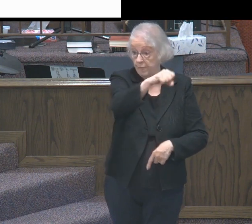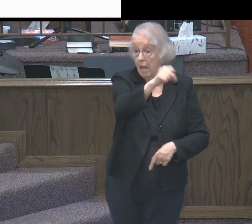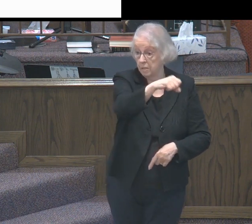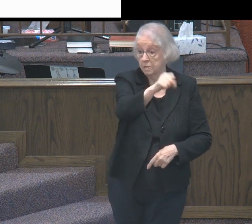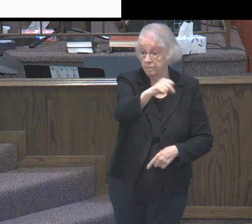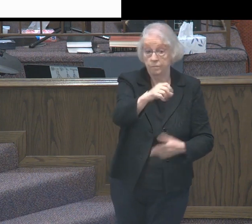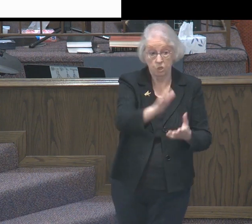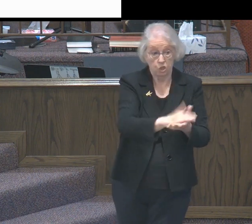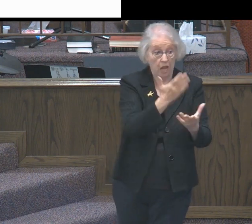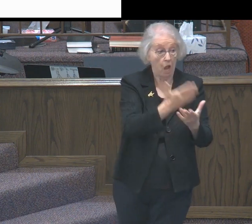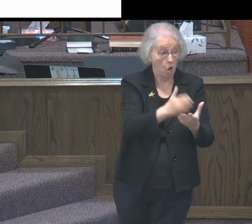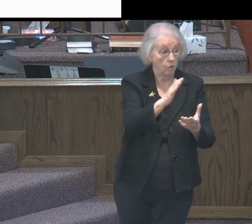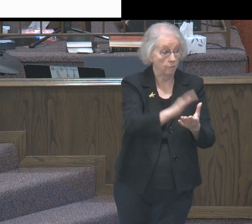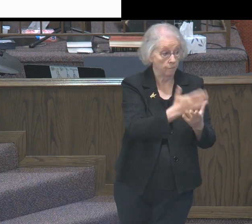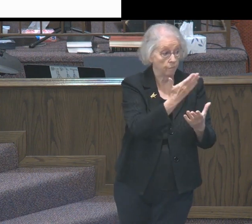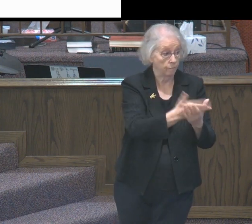me.